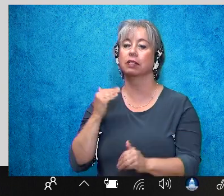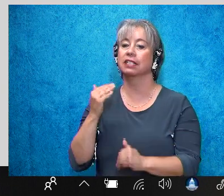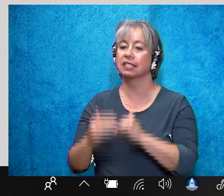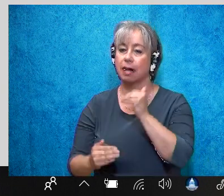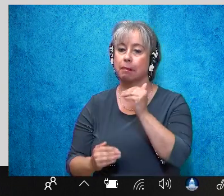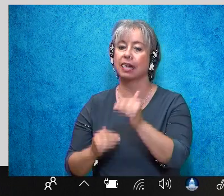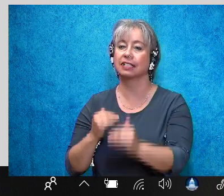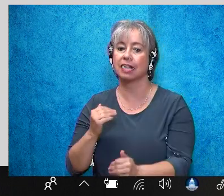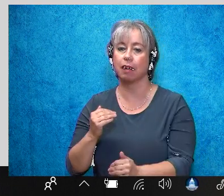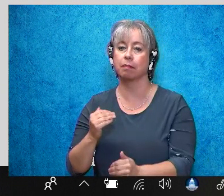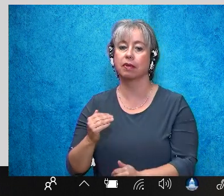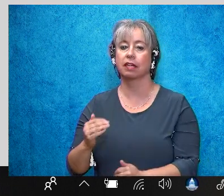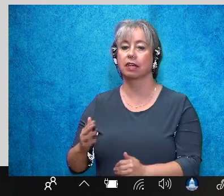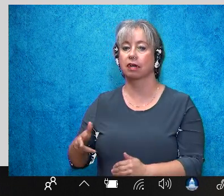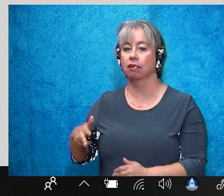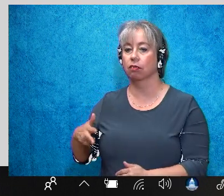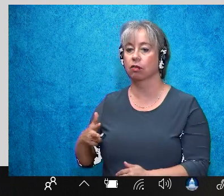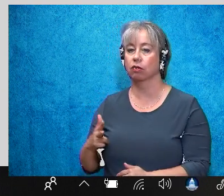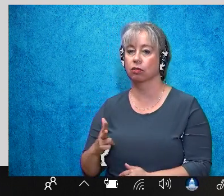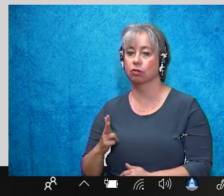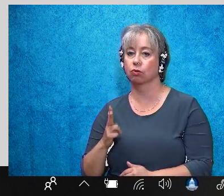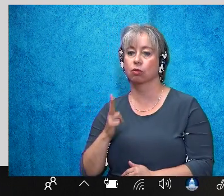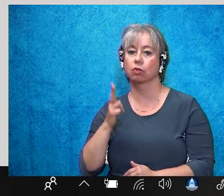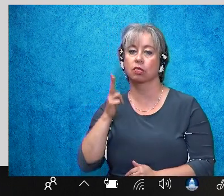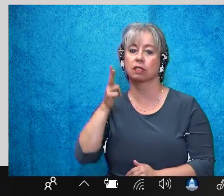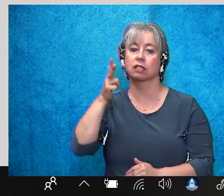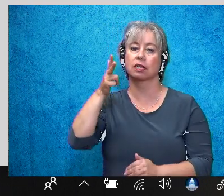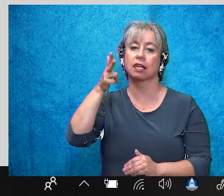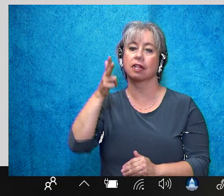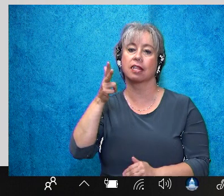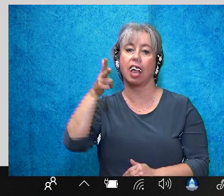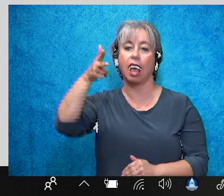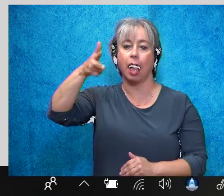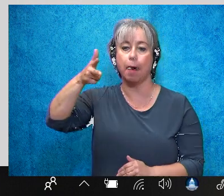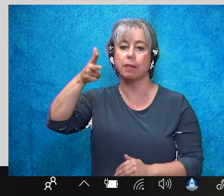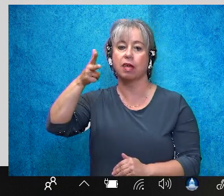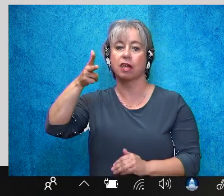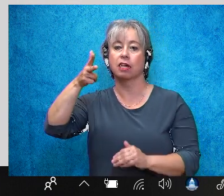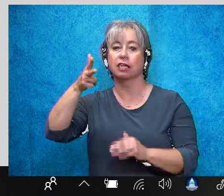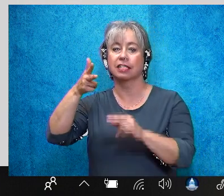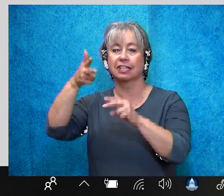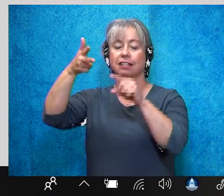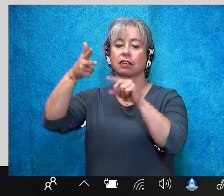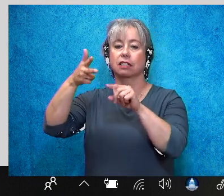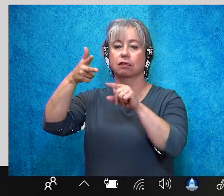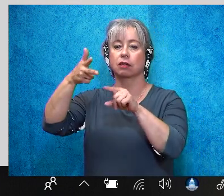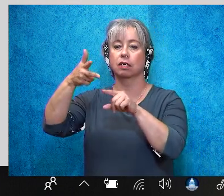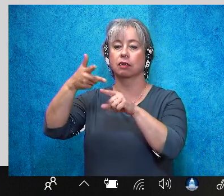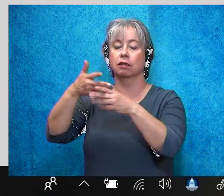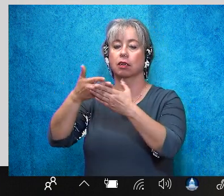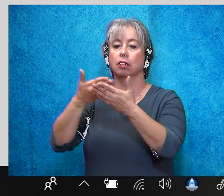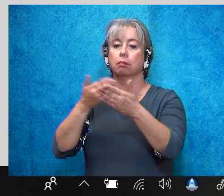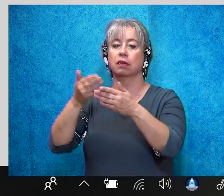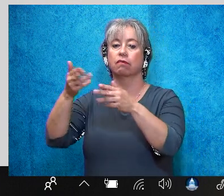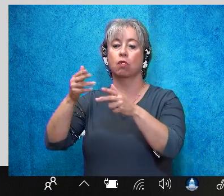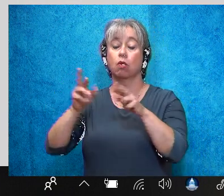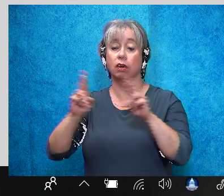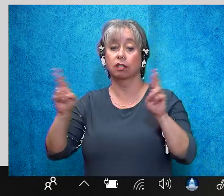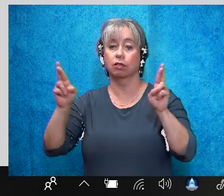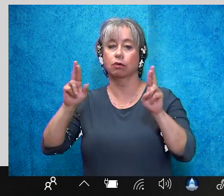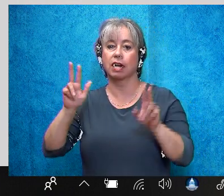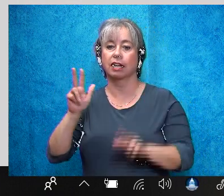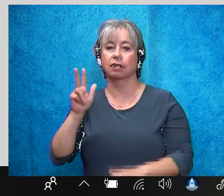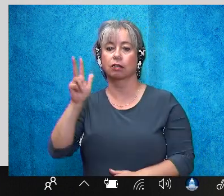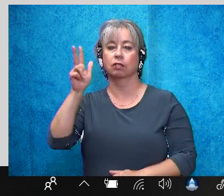So here we have the roller coaster going to the top of the hill, and just before we take all of that potential